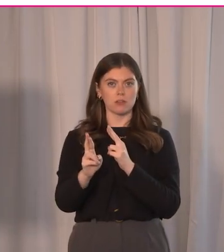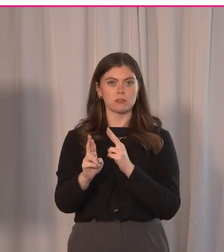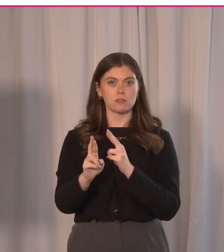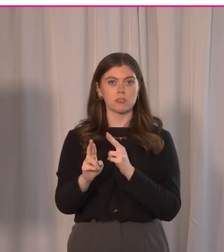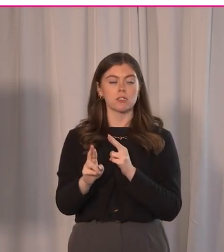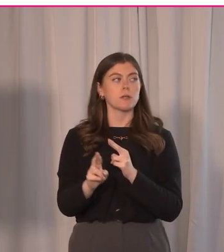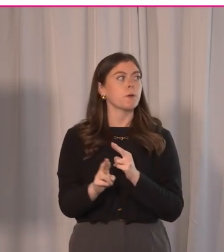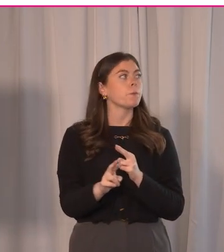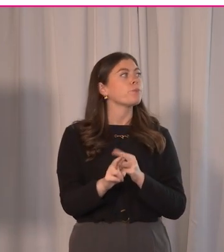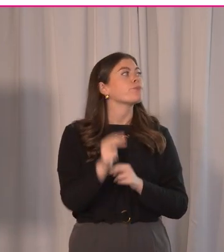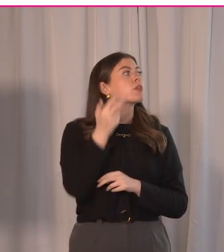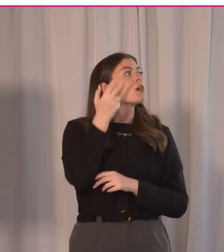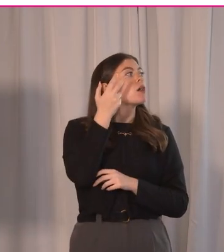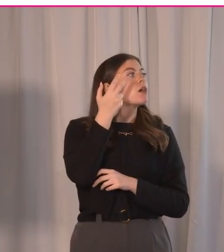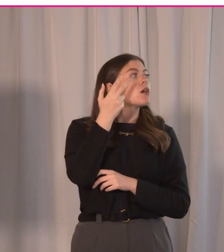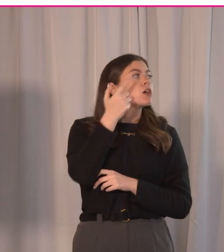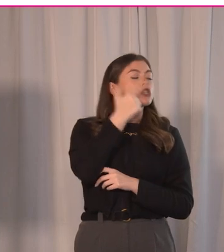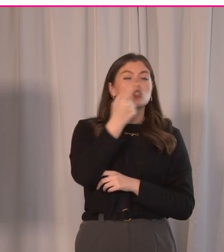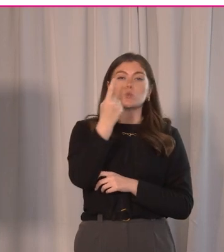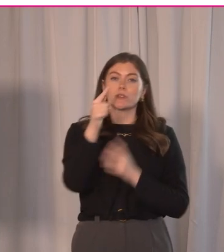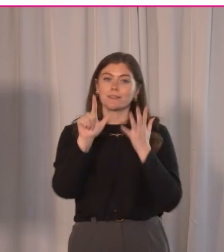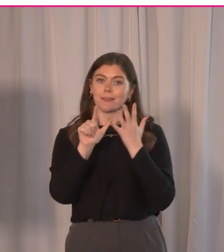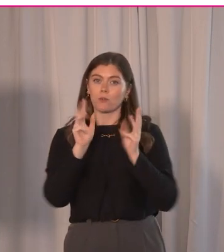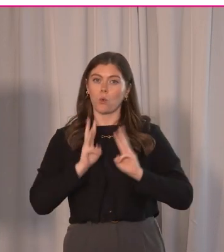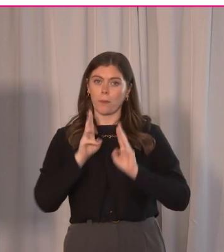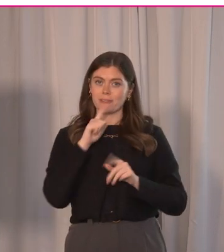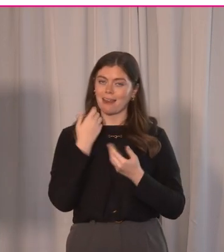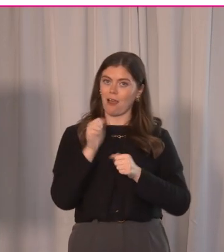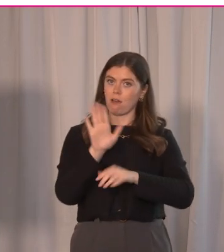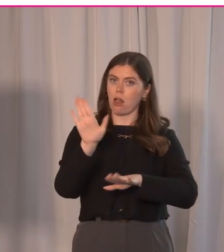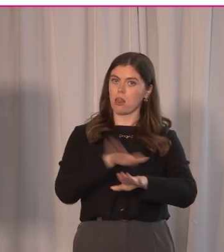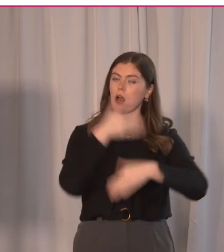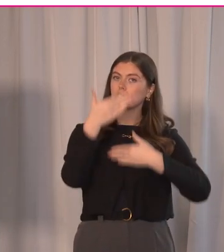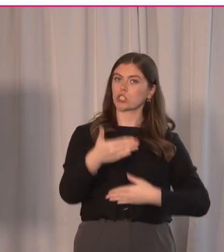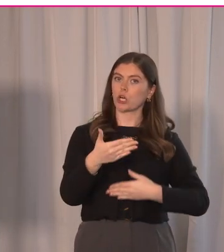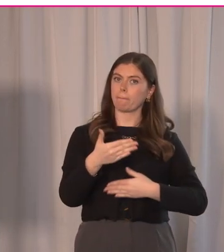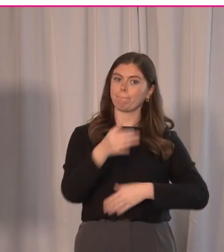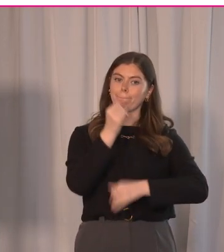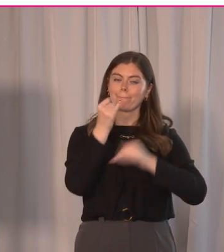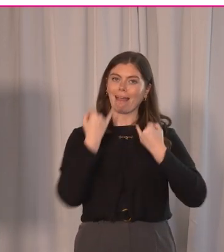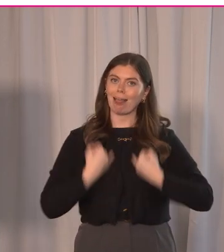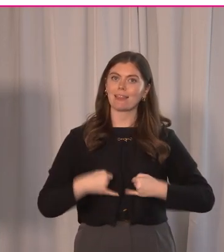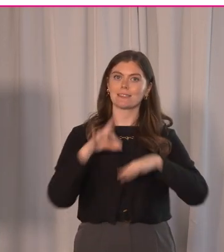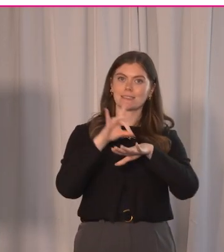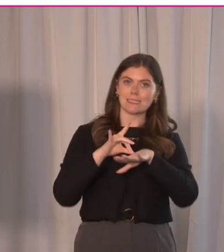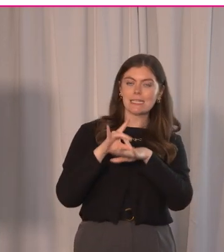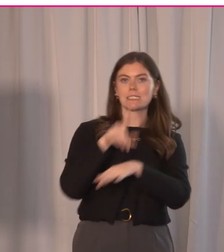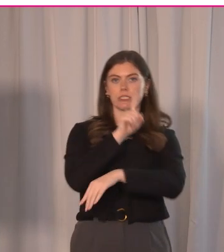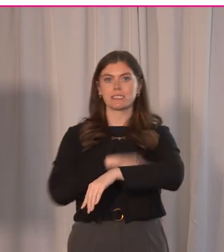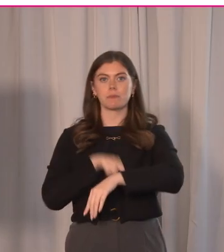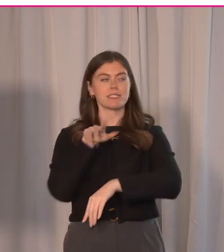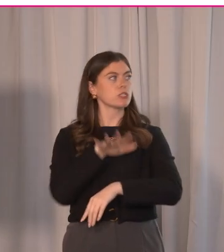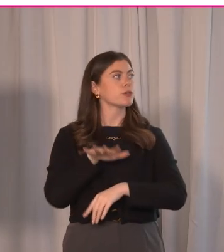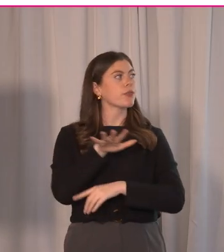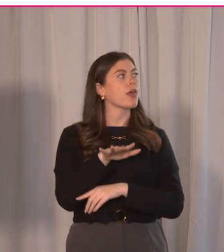women reported that they had long-term illnesses, disabilities, or conditions, so that was 6.8% of the entire